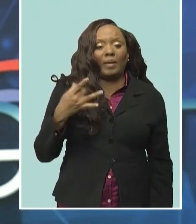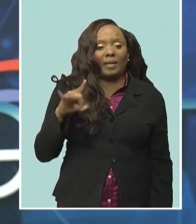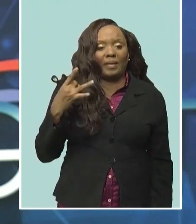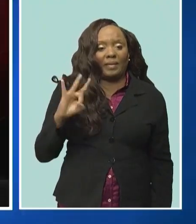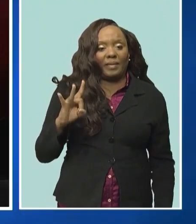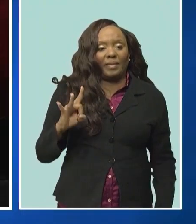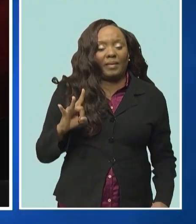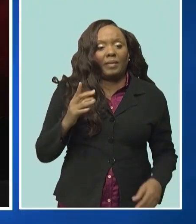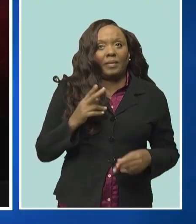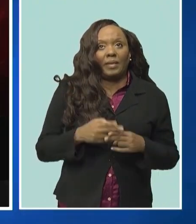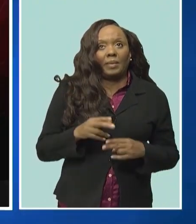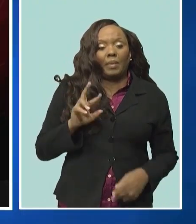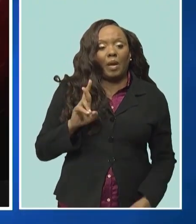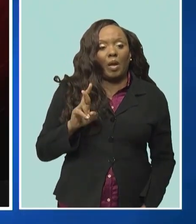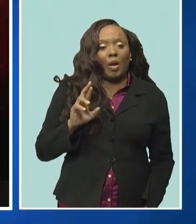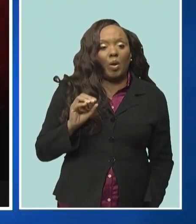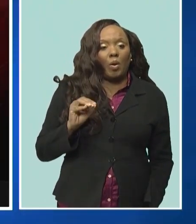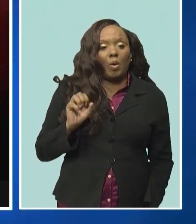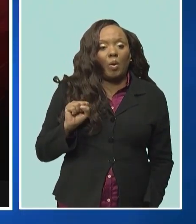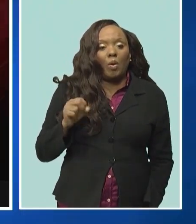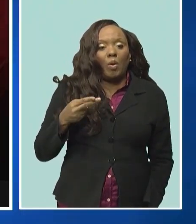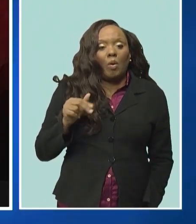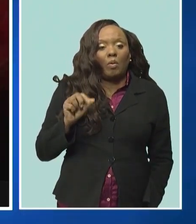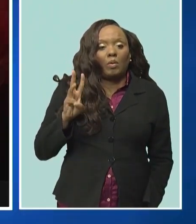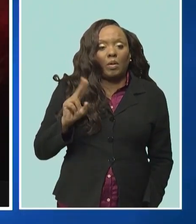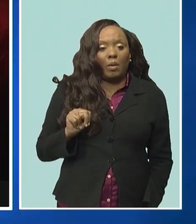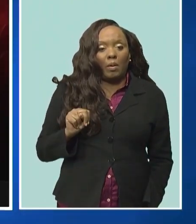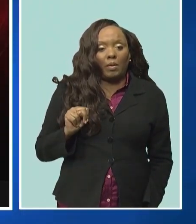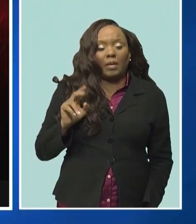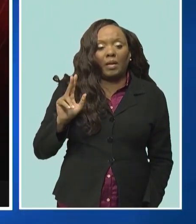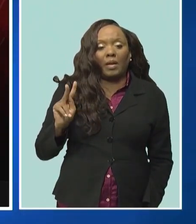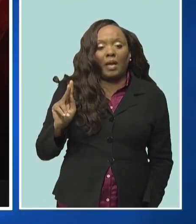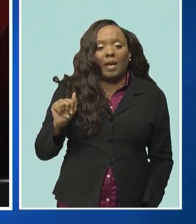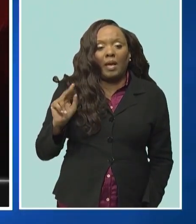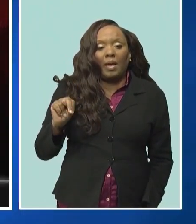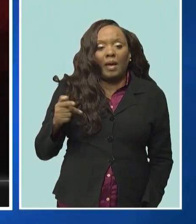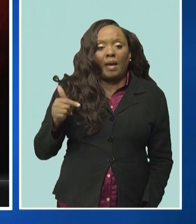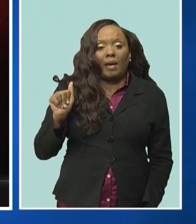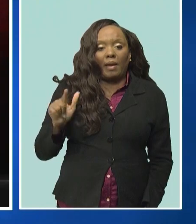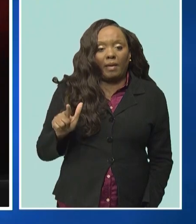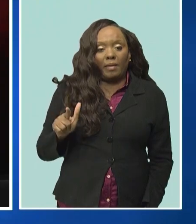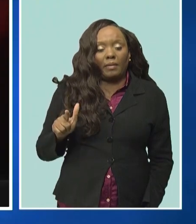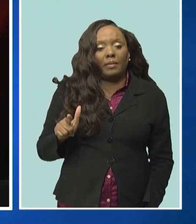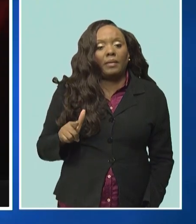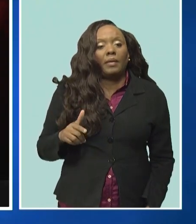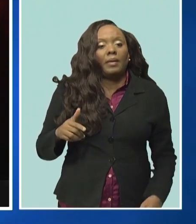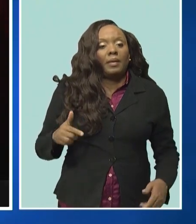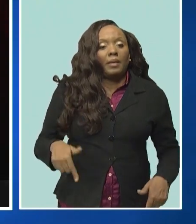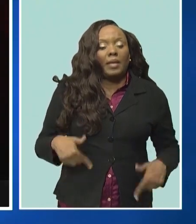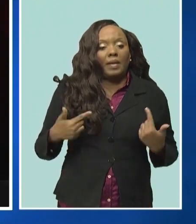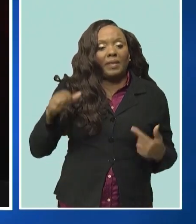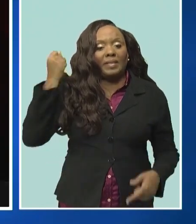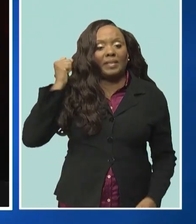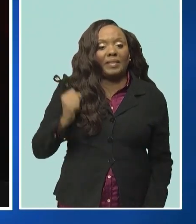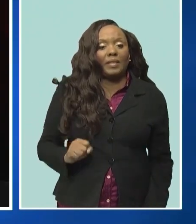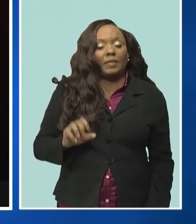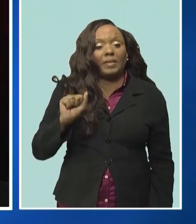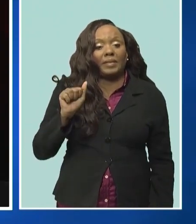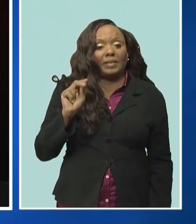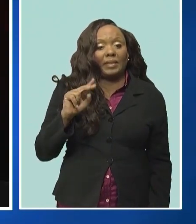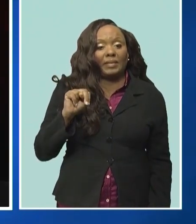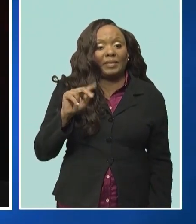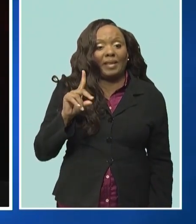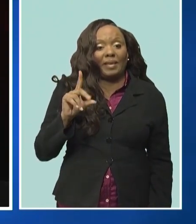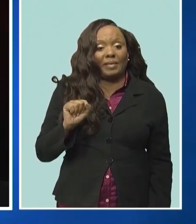is 18-year-old Roshan Jair Kangal, whose last known address is McLean's Gap, Silver Sands,